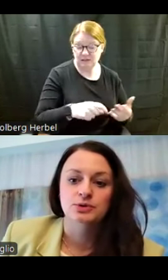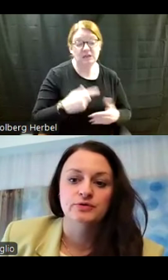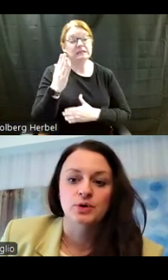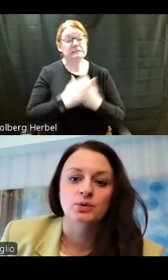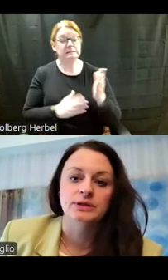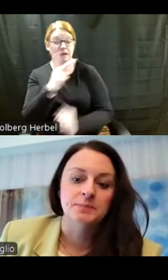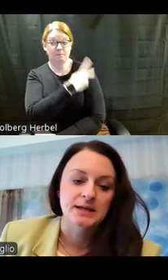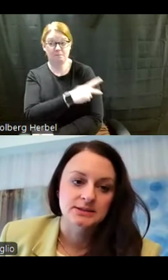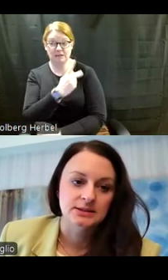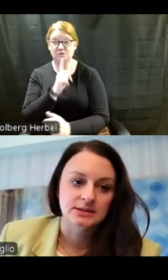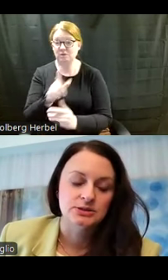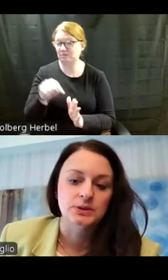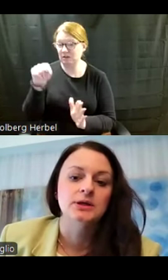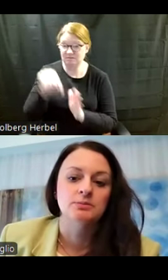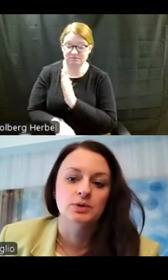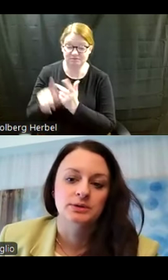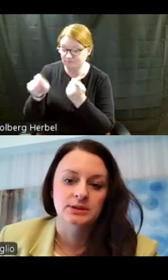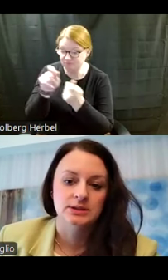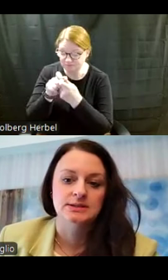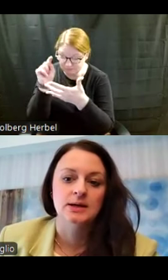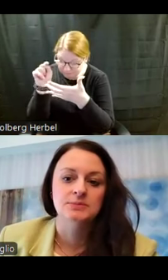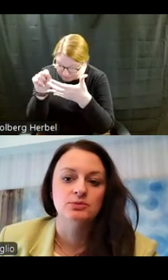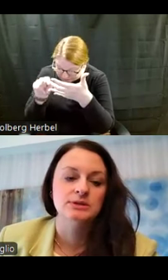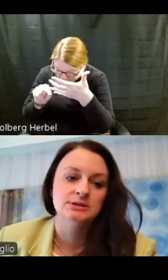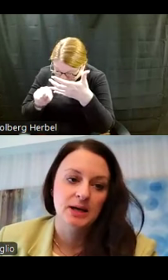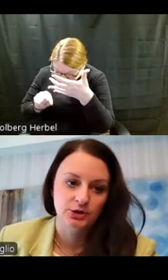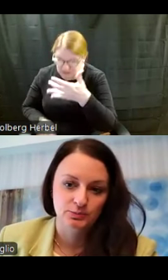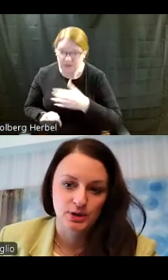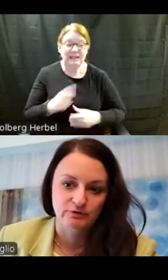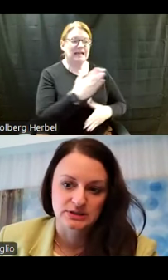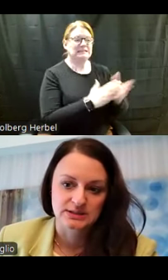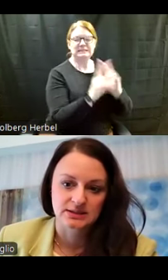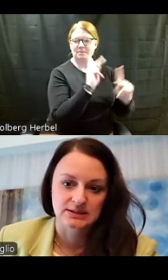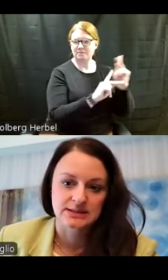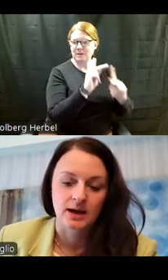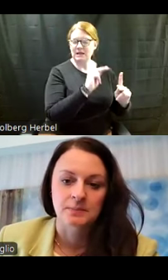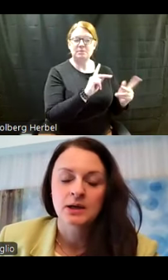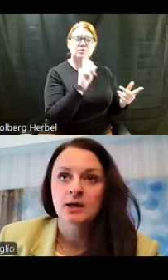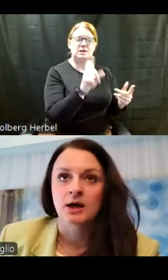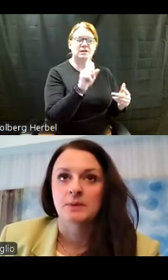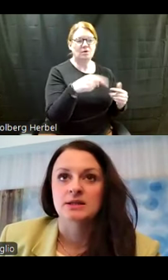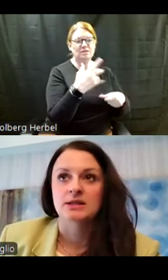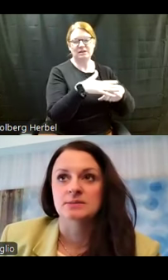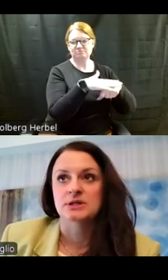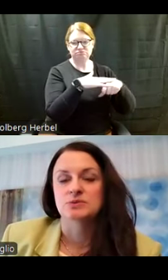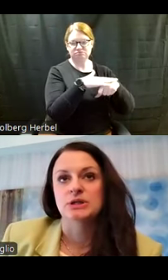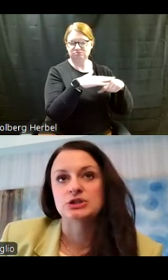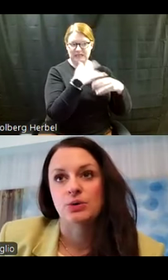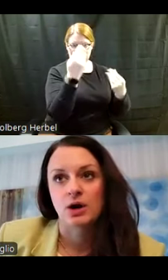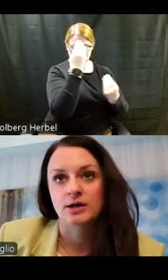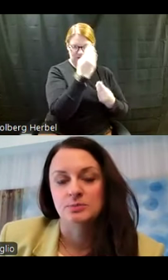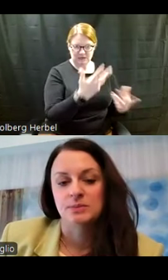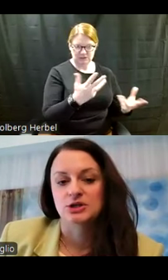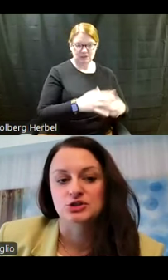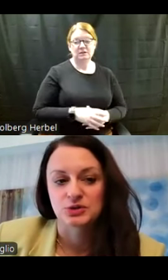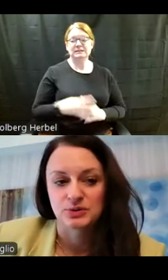who prefer only the basics. And it's really important in this step to respect their preferences at this time. I think sometimes we get so